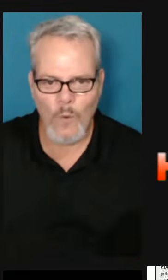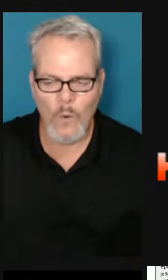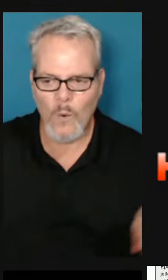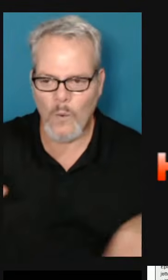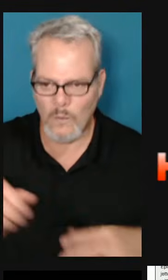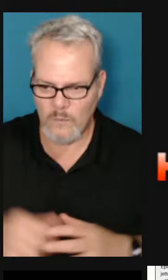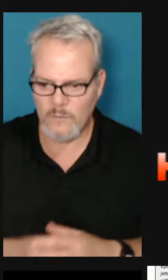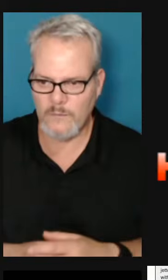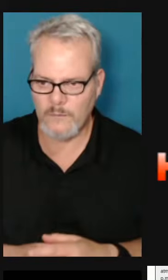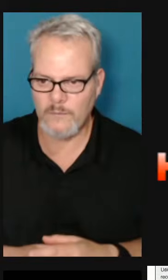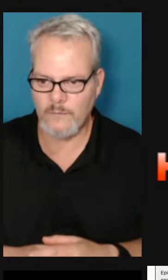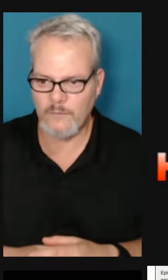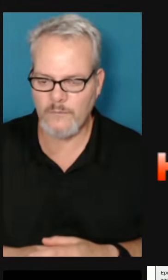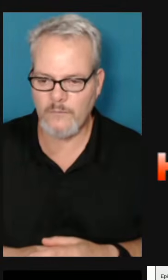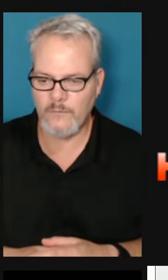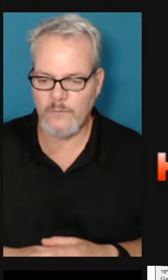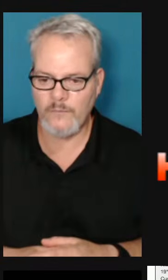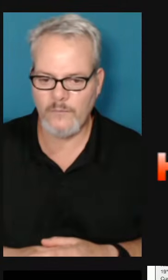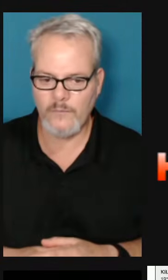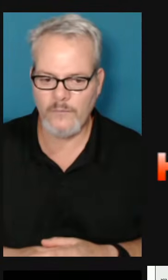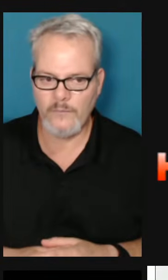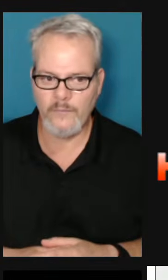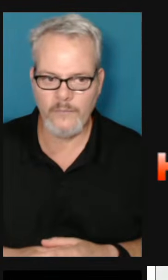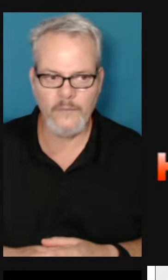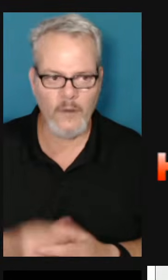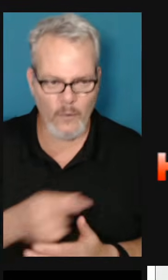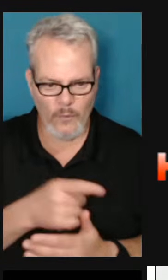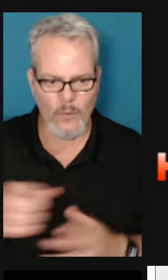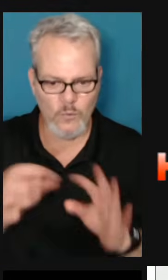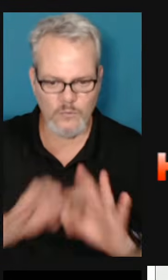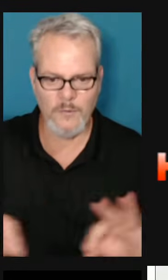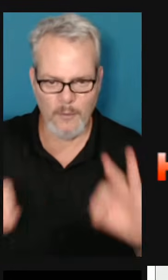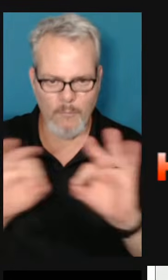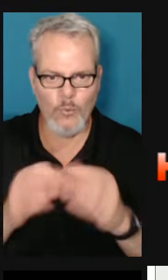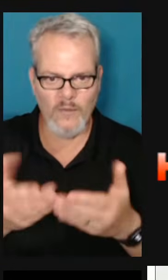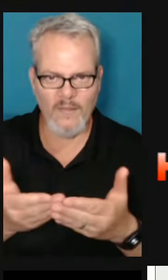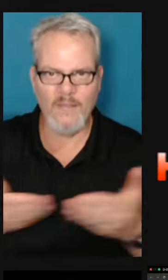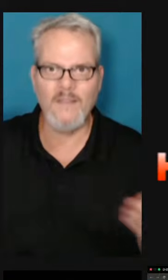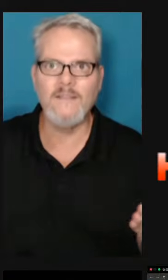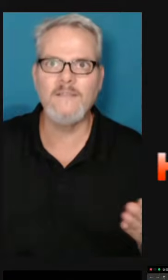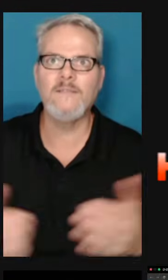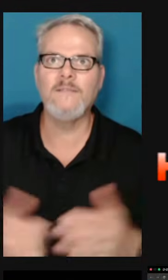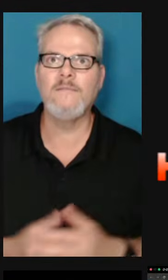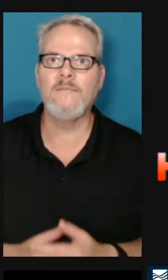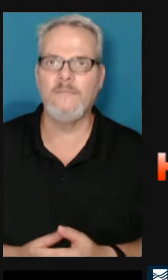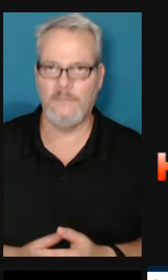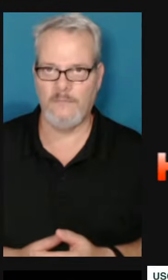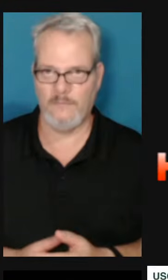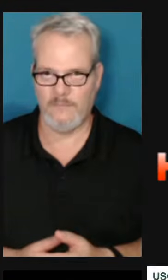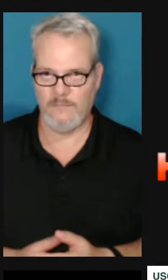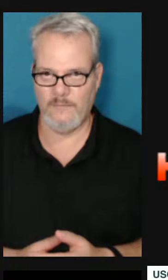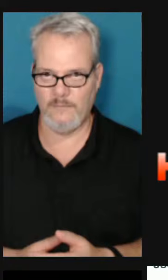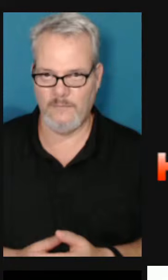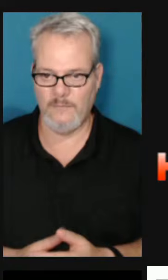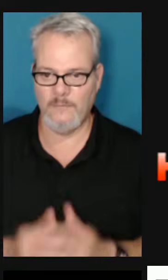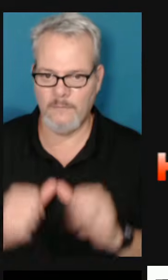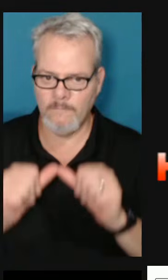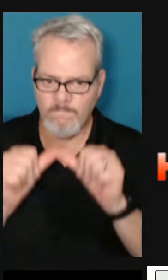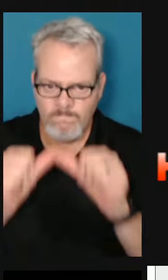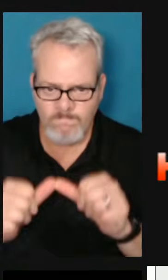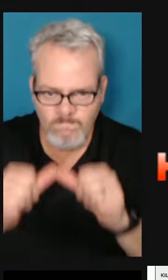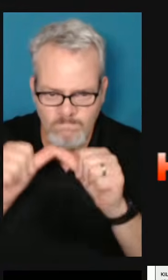So those are the important things to note there, and I'll keep us moving forward. Just all the way to today's